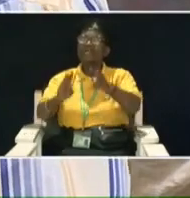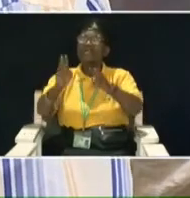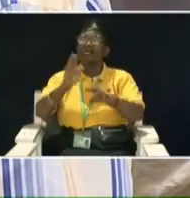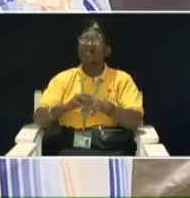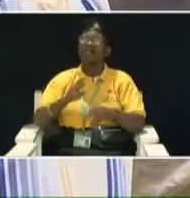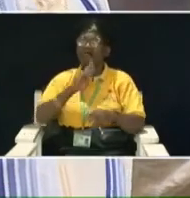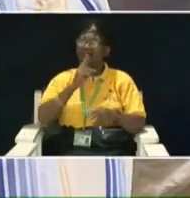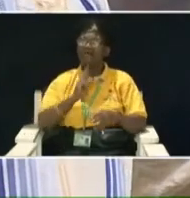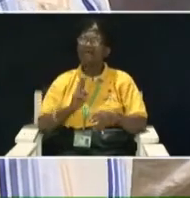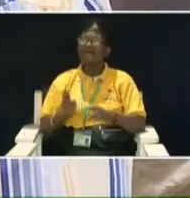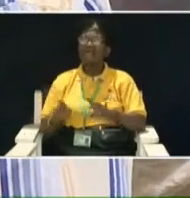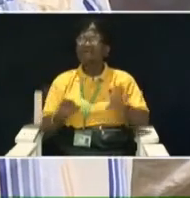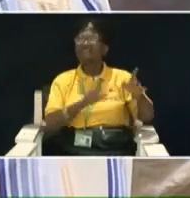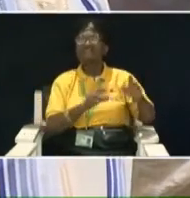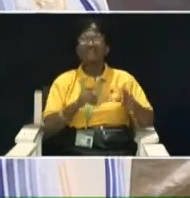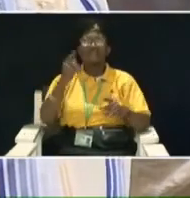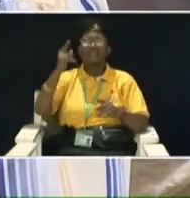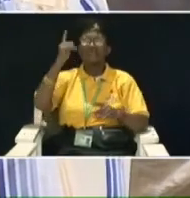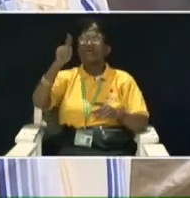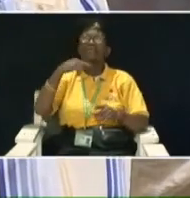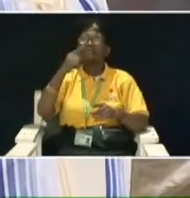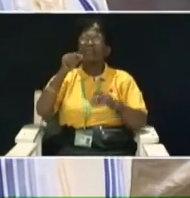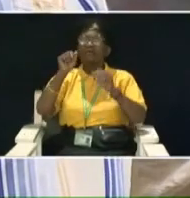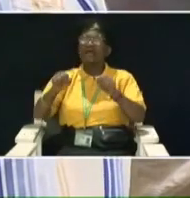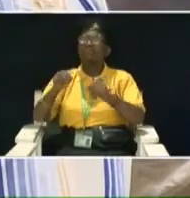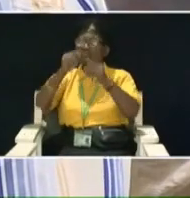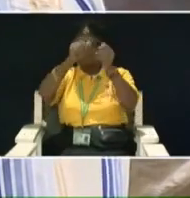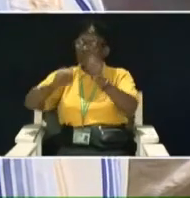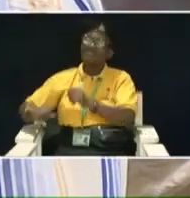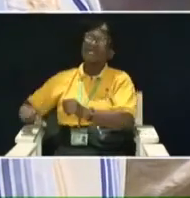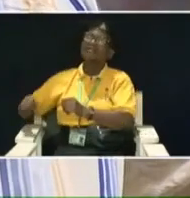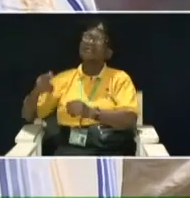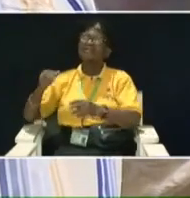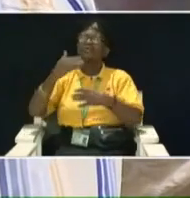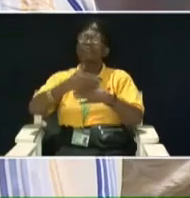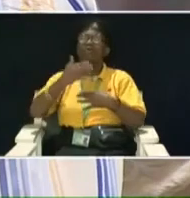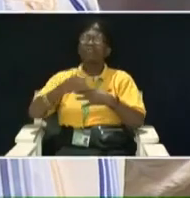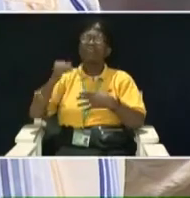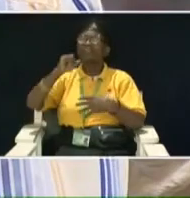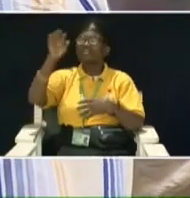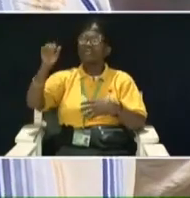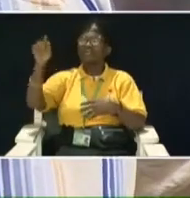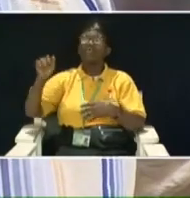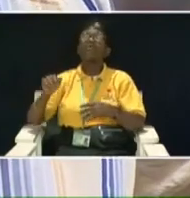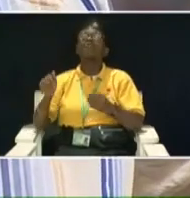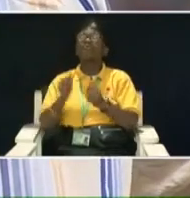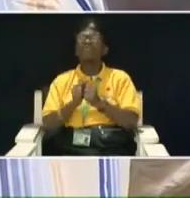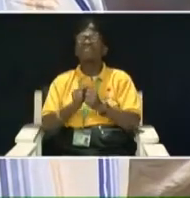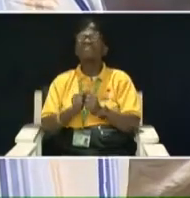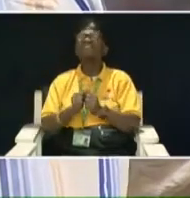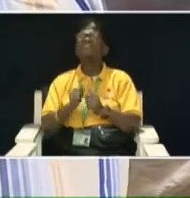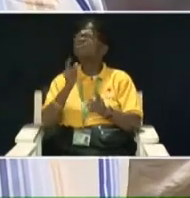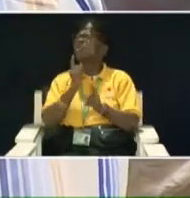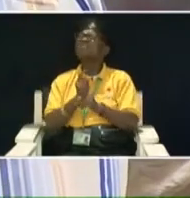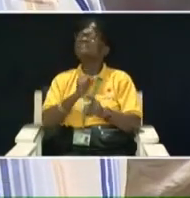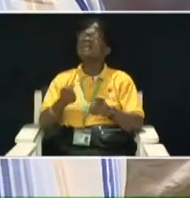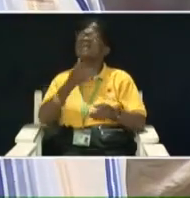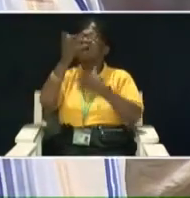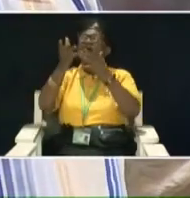The one who can pull down the wall of Jericho with just a shout. Glory be to your holy